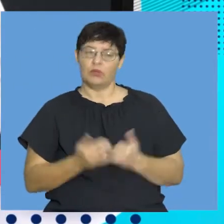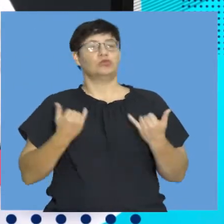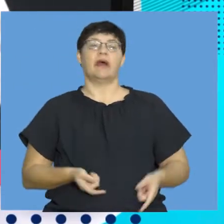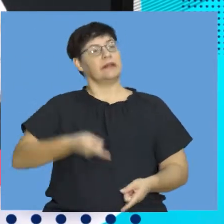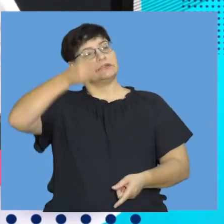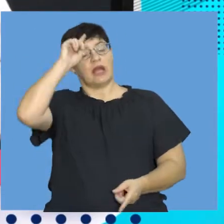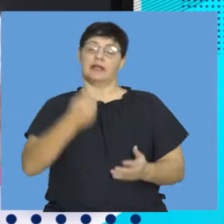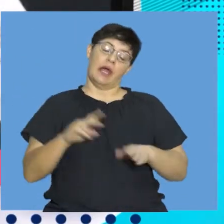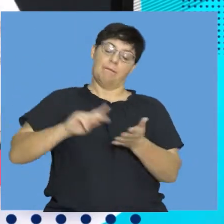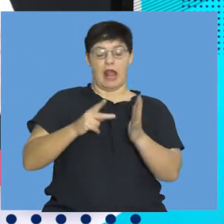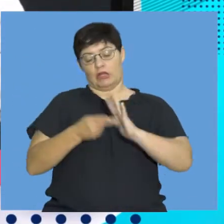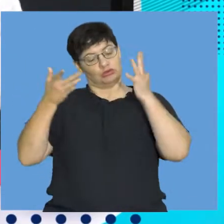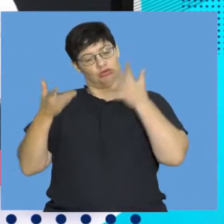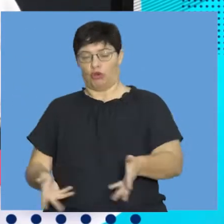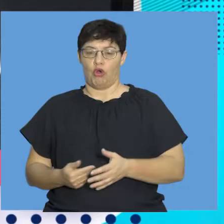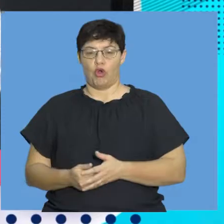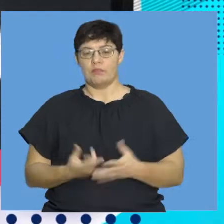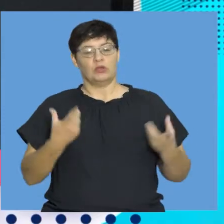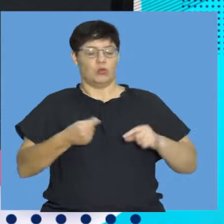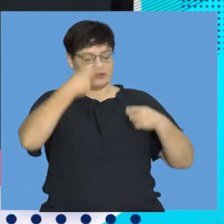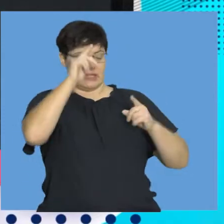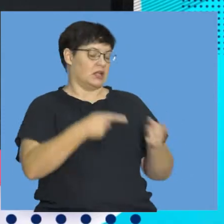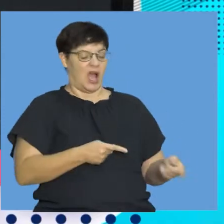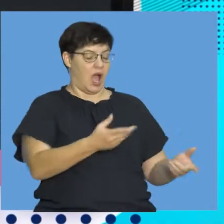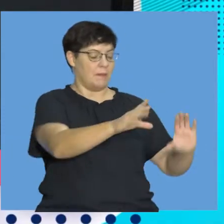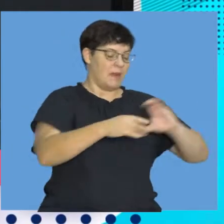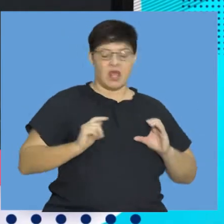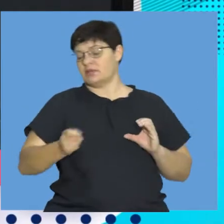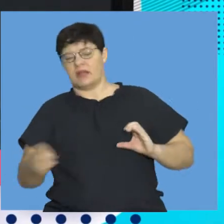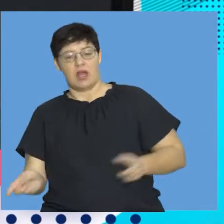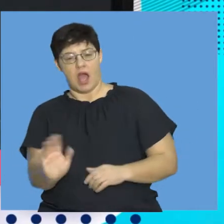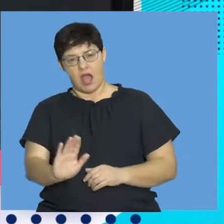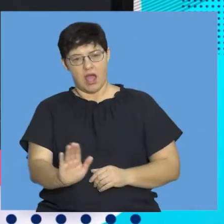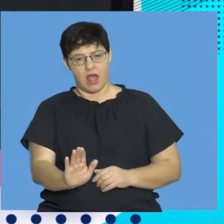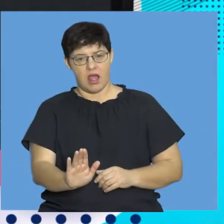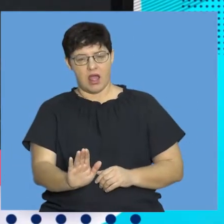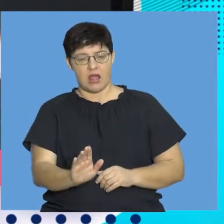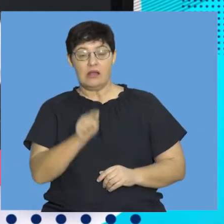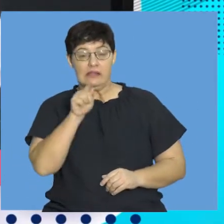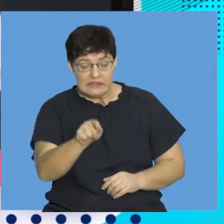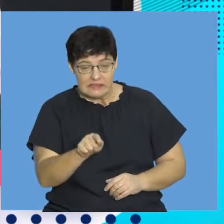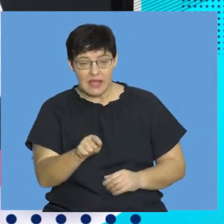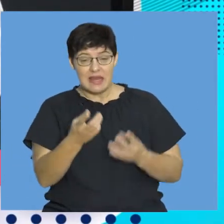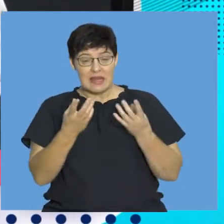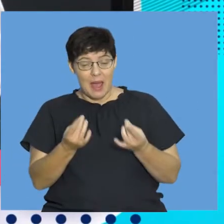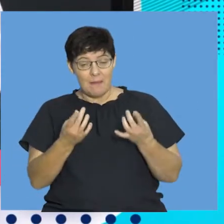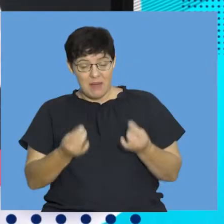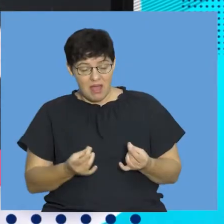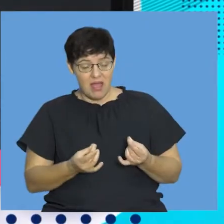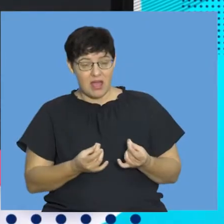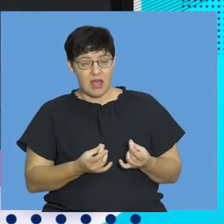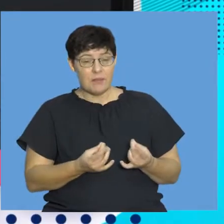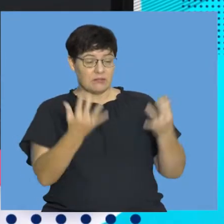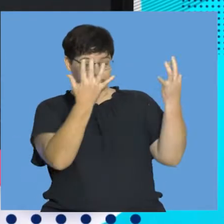the plan, and we'll just decide that we're going to... No, these figures are calculated based